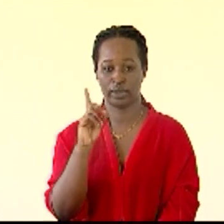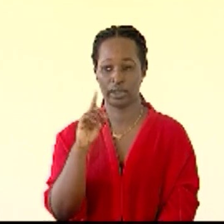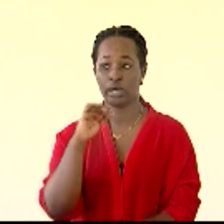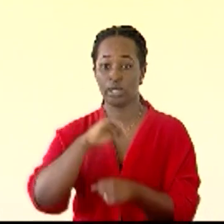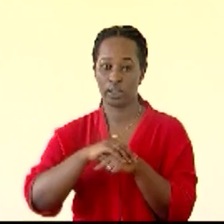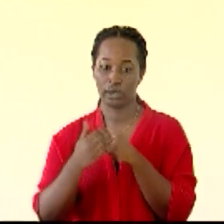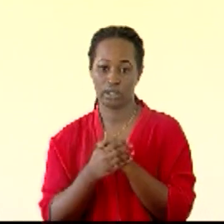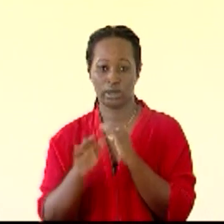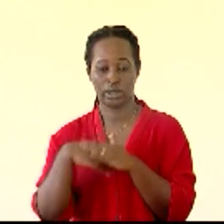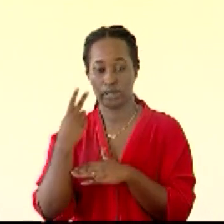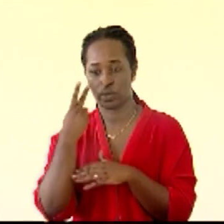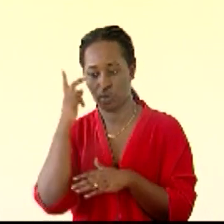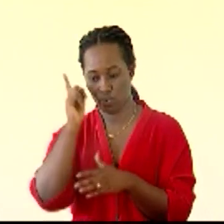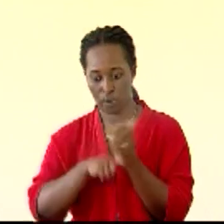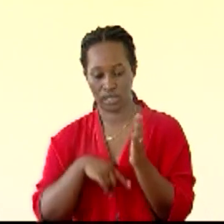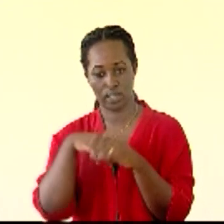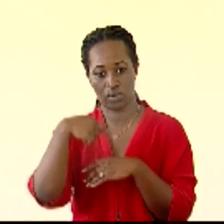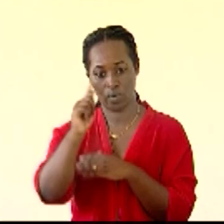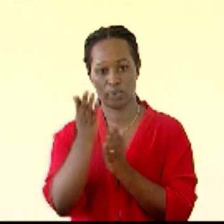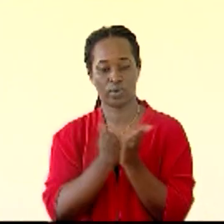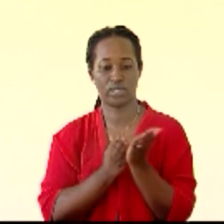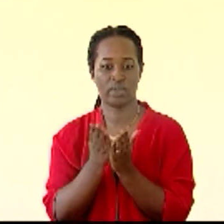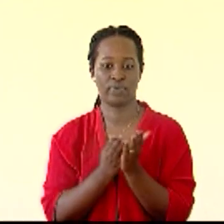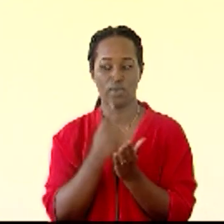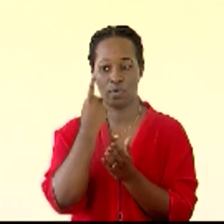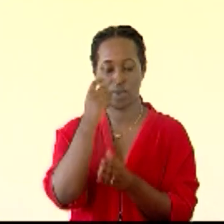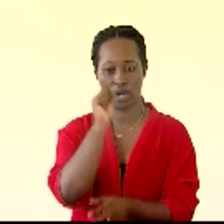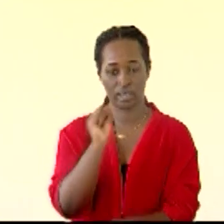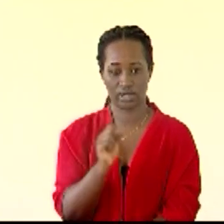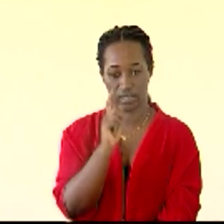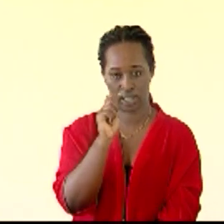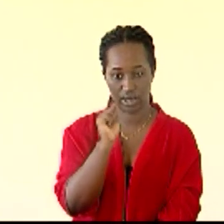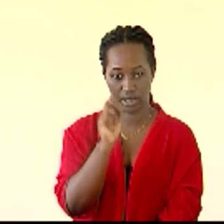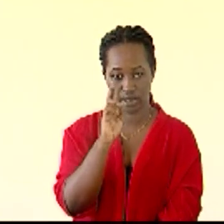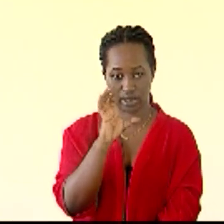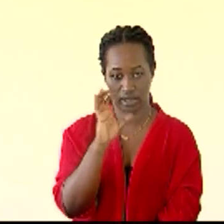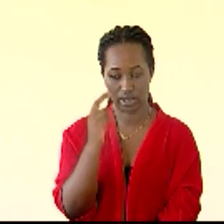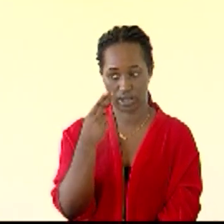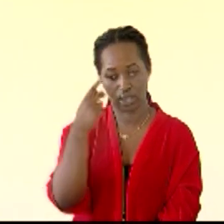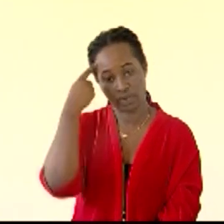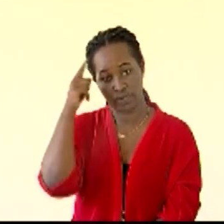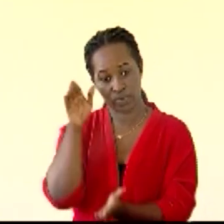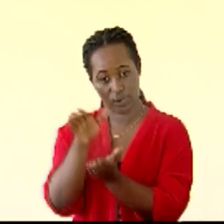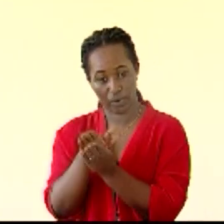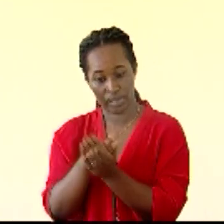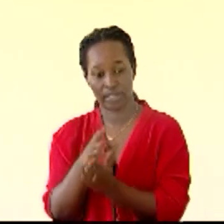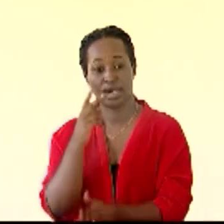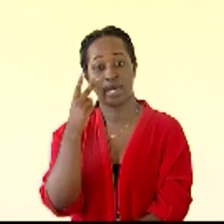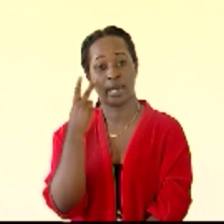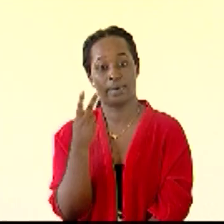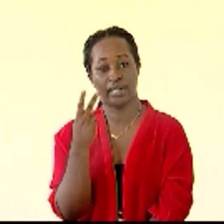of what it is going to serve. 1, as starch for storage. 2,